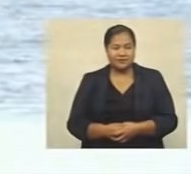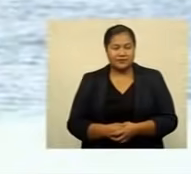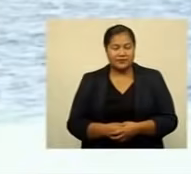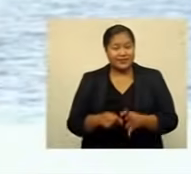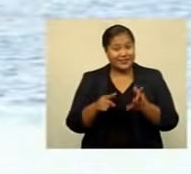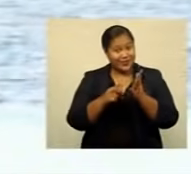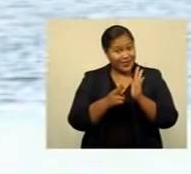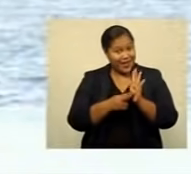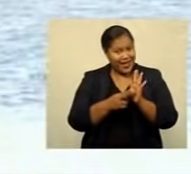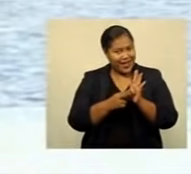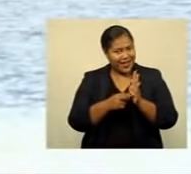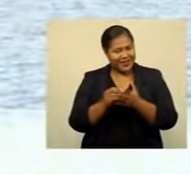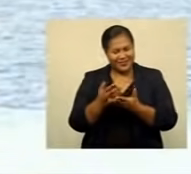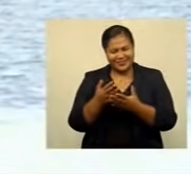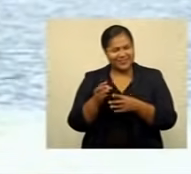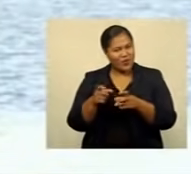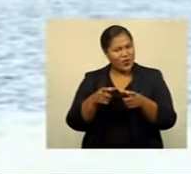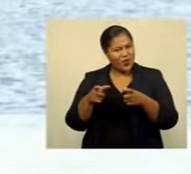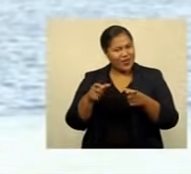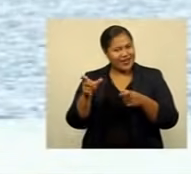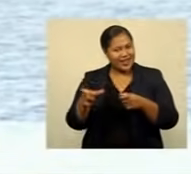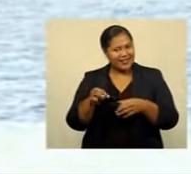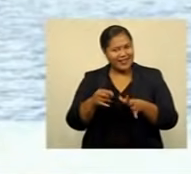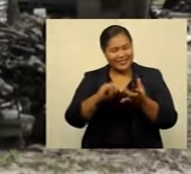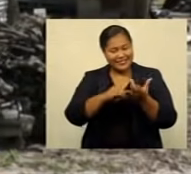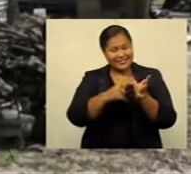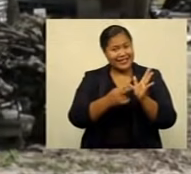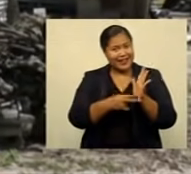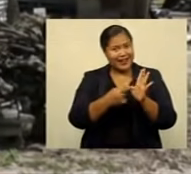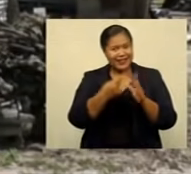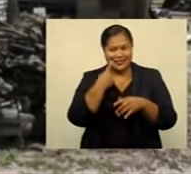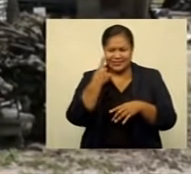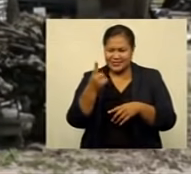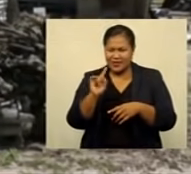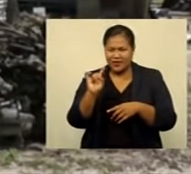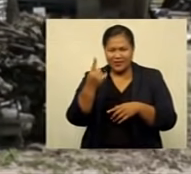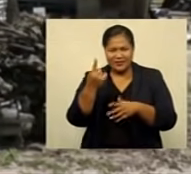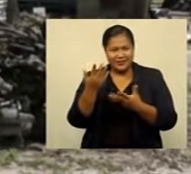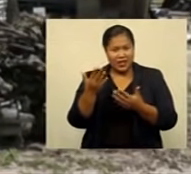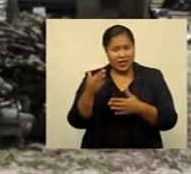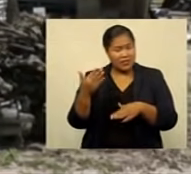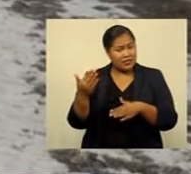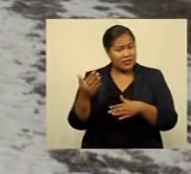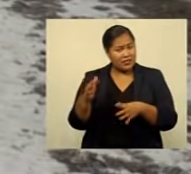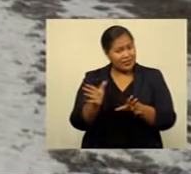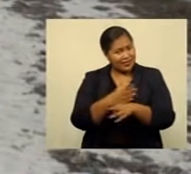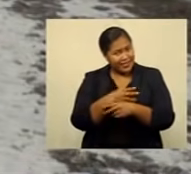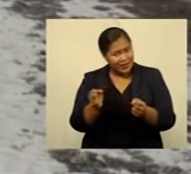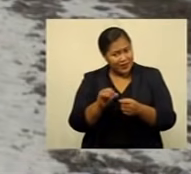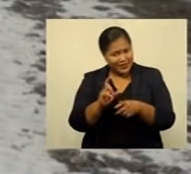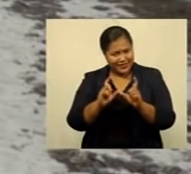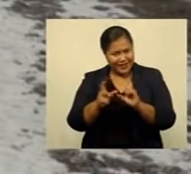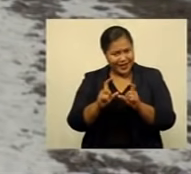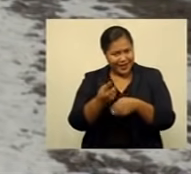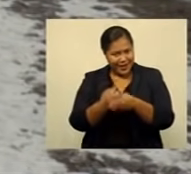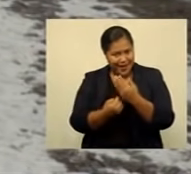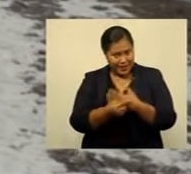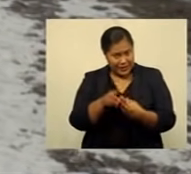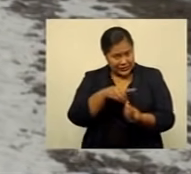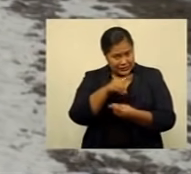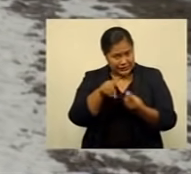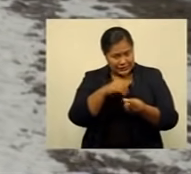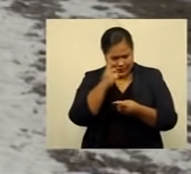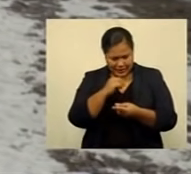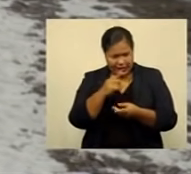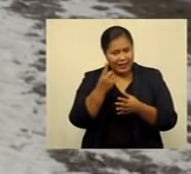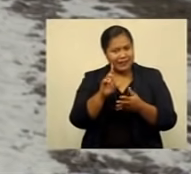UN Resident Coordinator Sanaka Samharasena says he's witnessed firsthand the damage climate-induced disasters can bring,